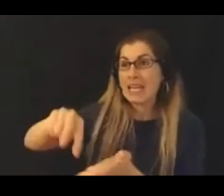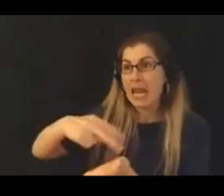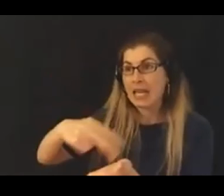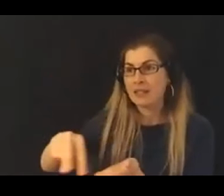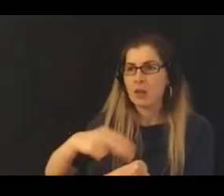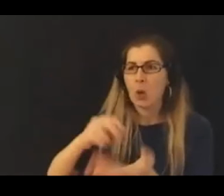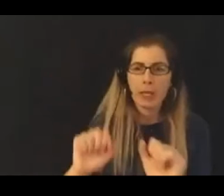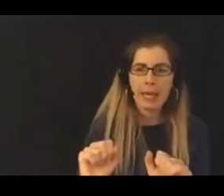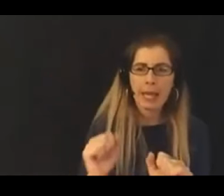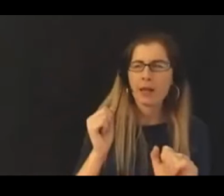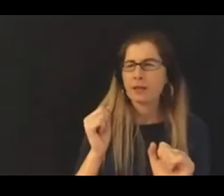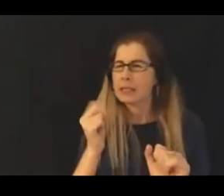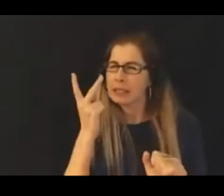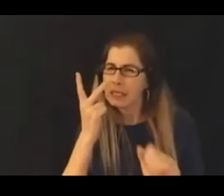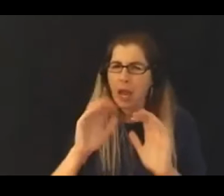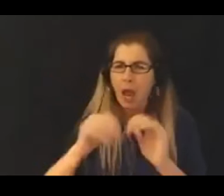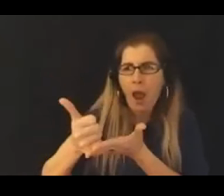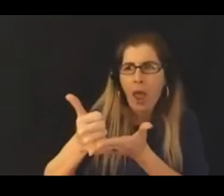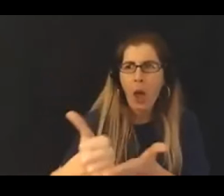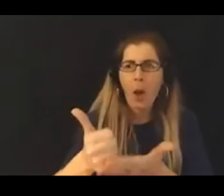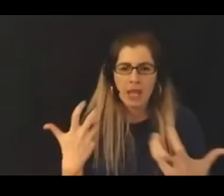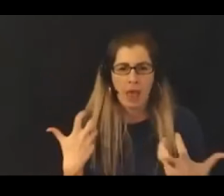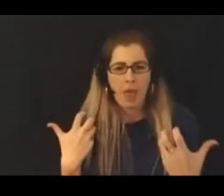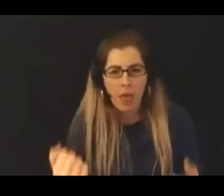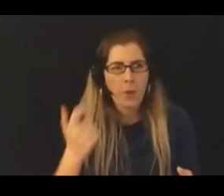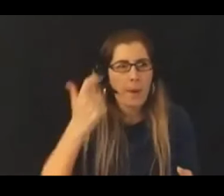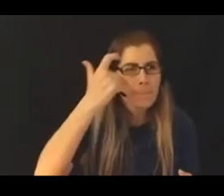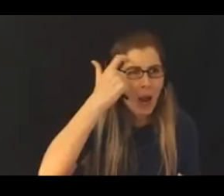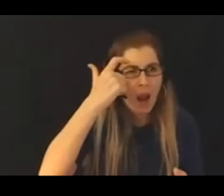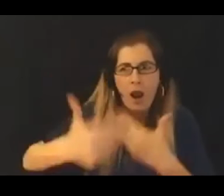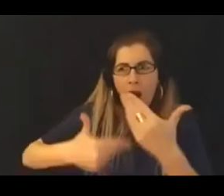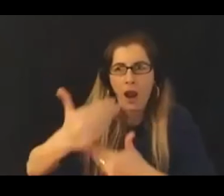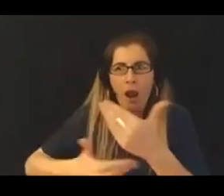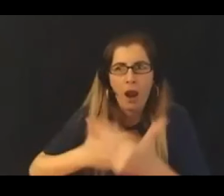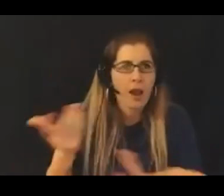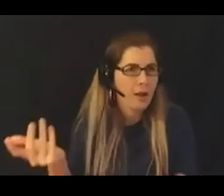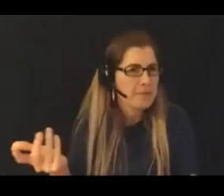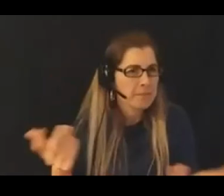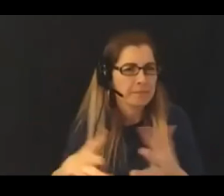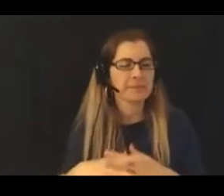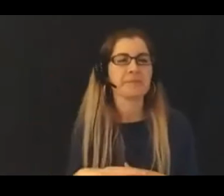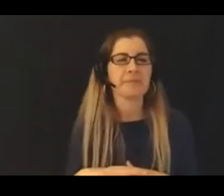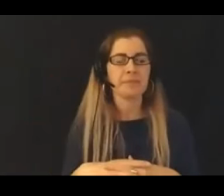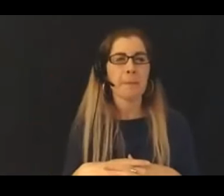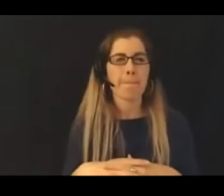the wellness outcomes of the online courses that we're already providing through Neuromoving Arts. And that is sort of